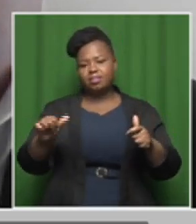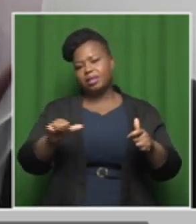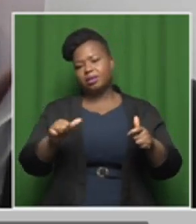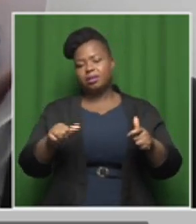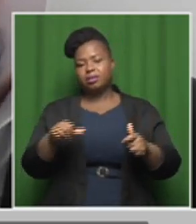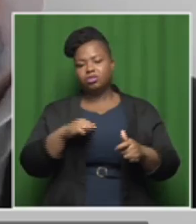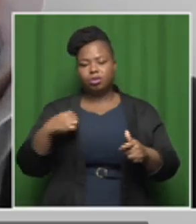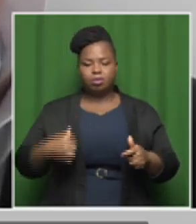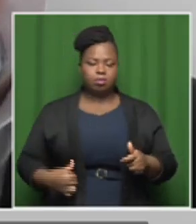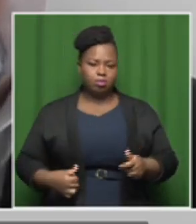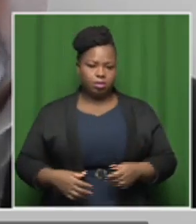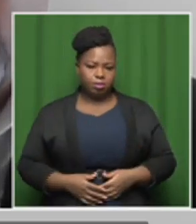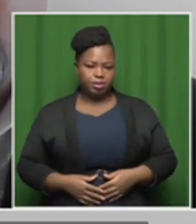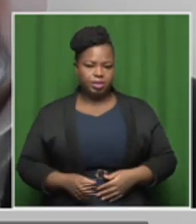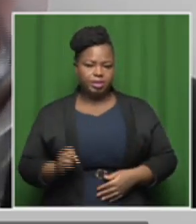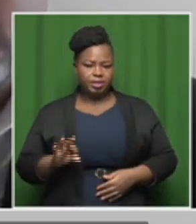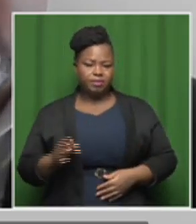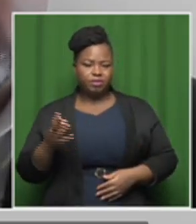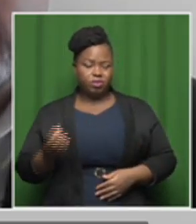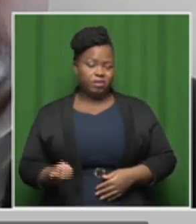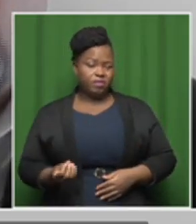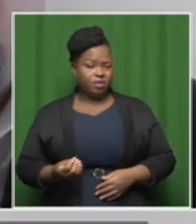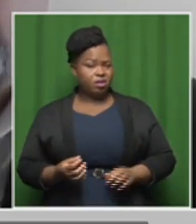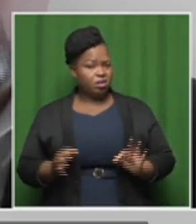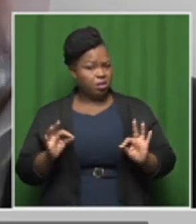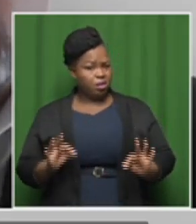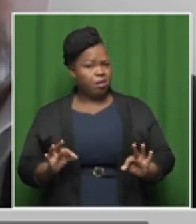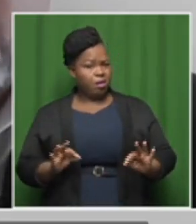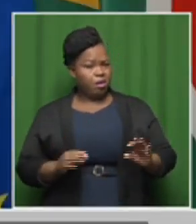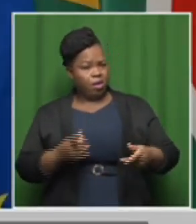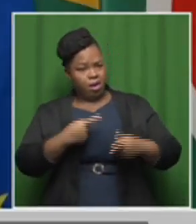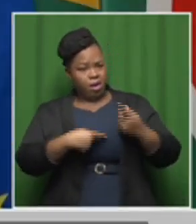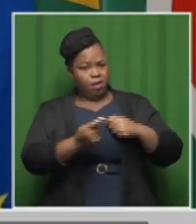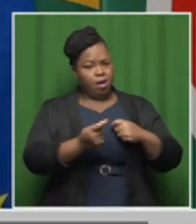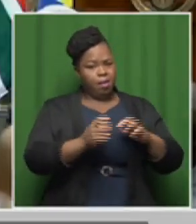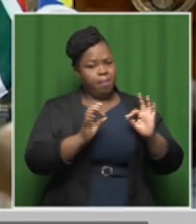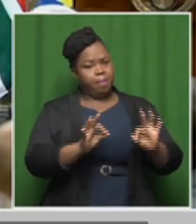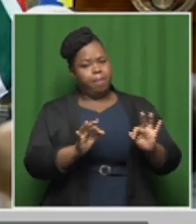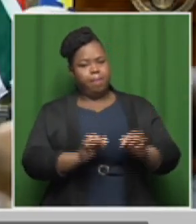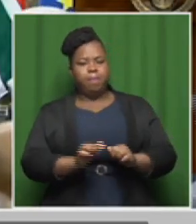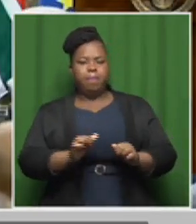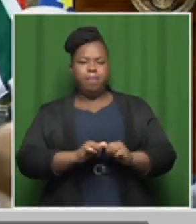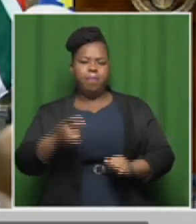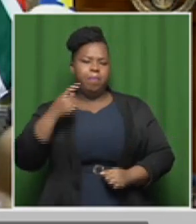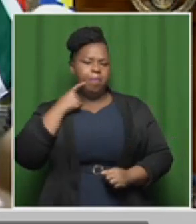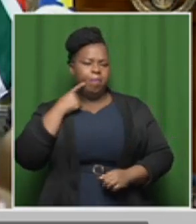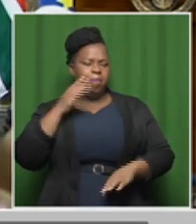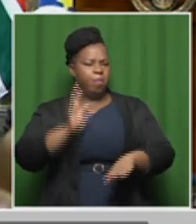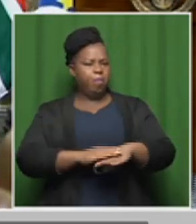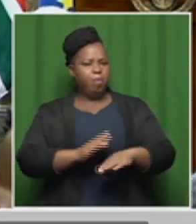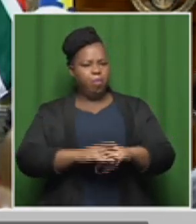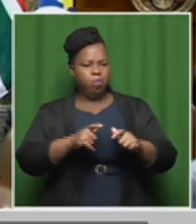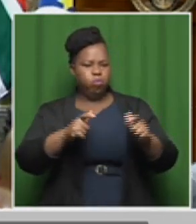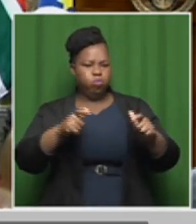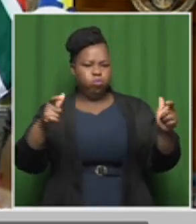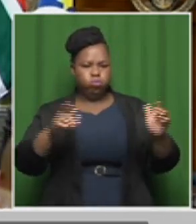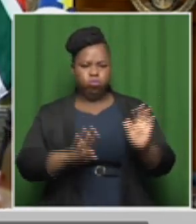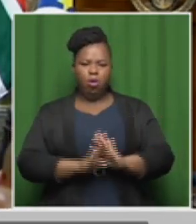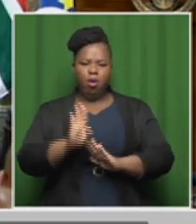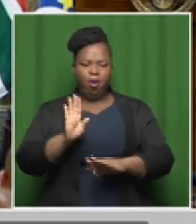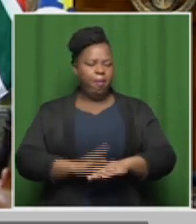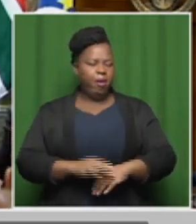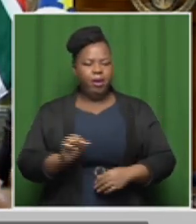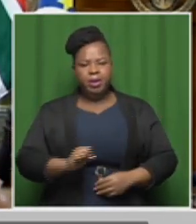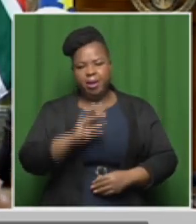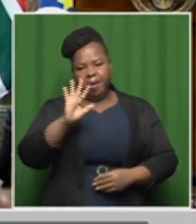have already a steady stream of trade, it's much easier to build on that and to increase it. So indeed,